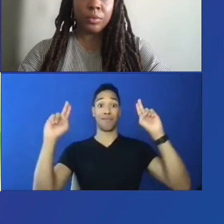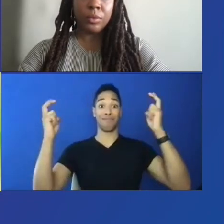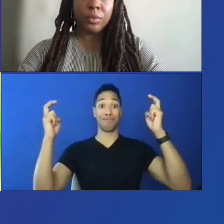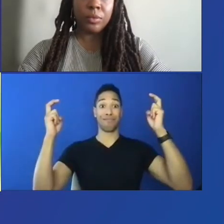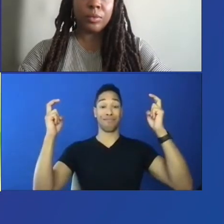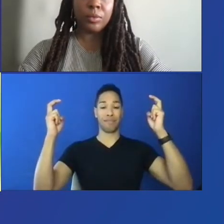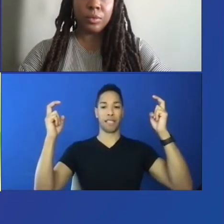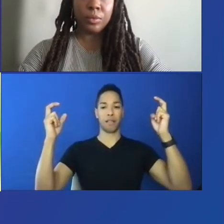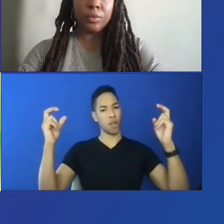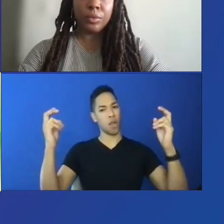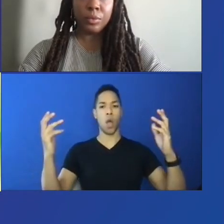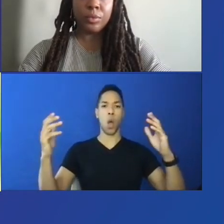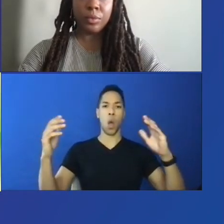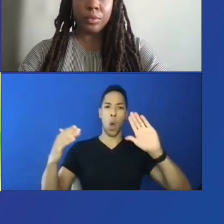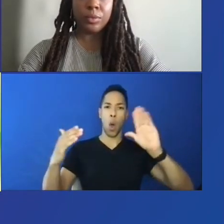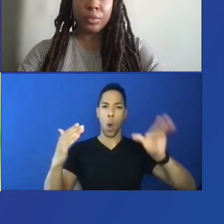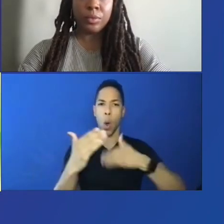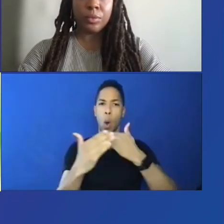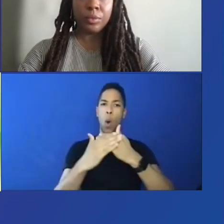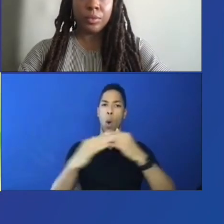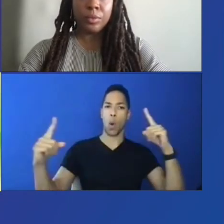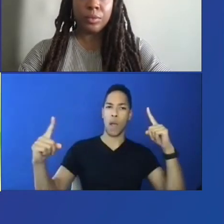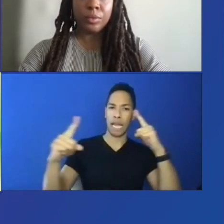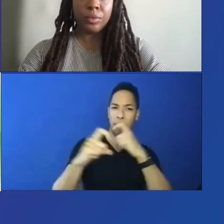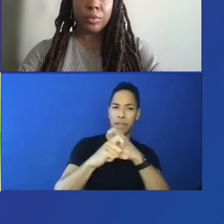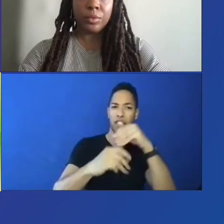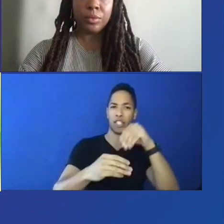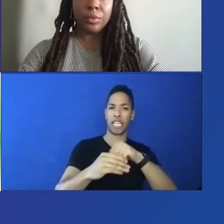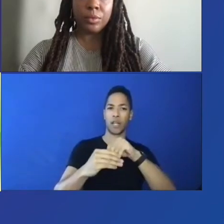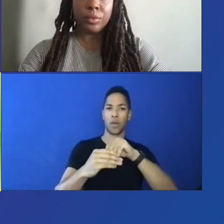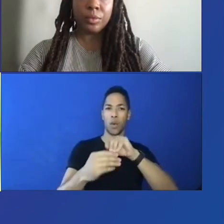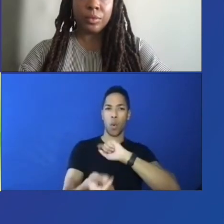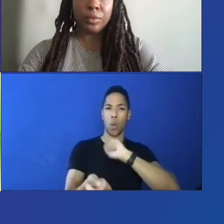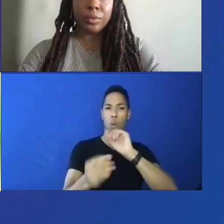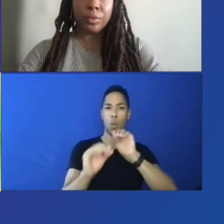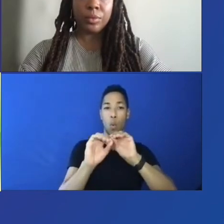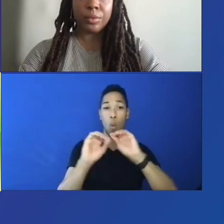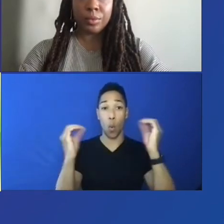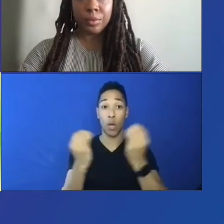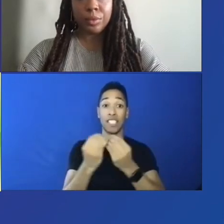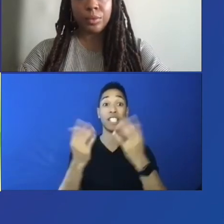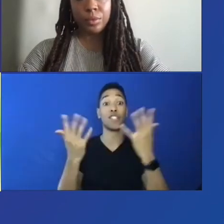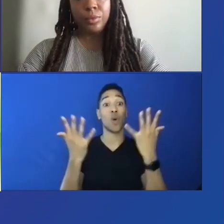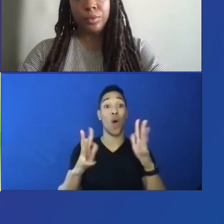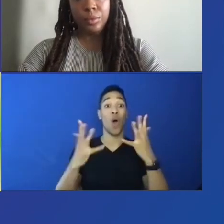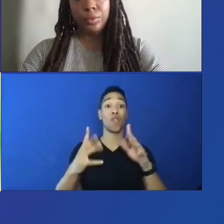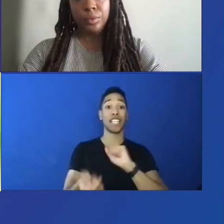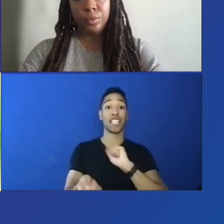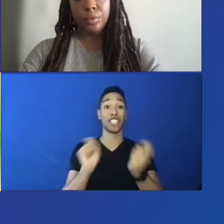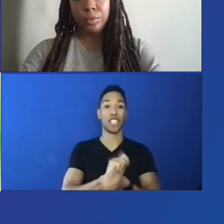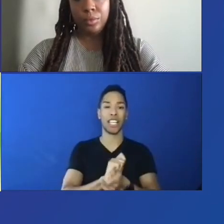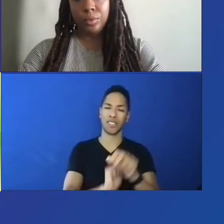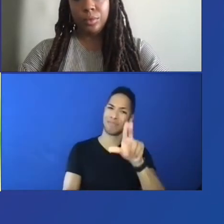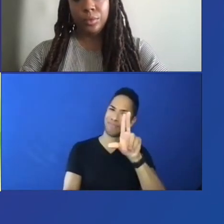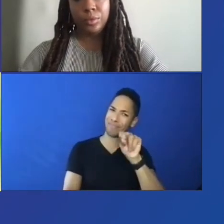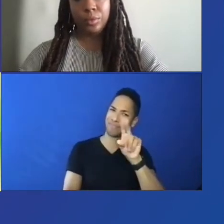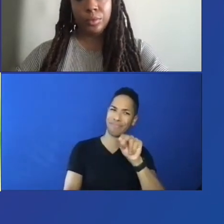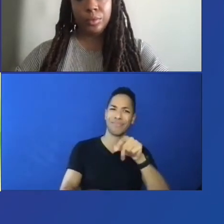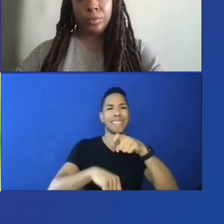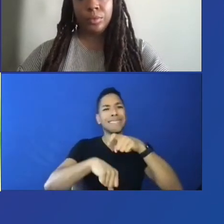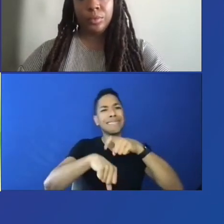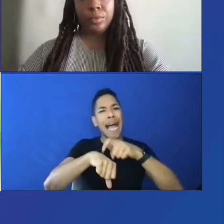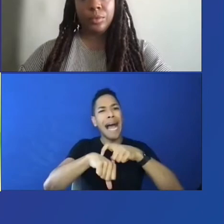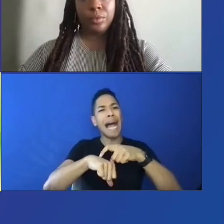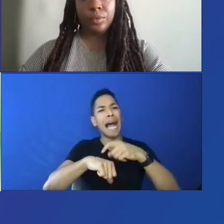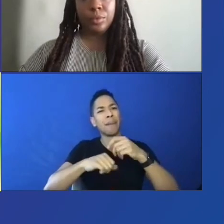entire complexion of the full organization has also changed. That will take time, effort, and patience